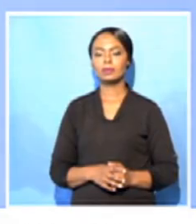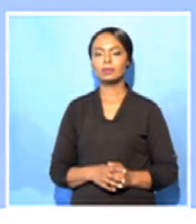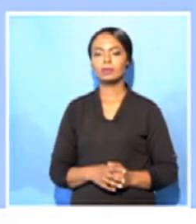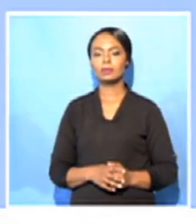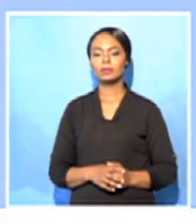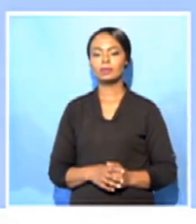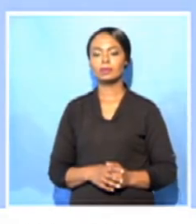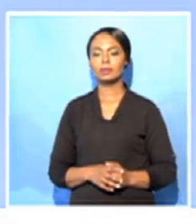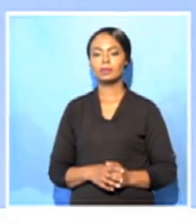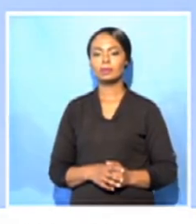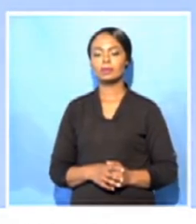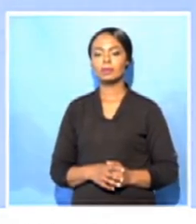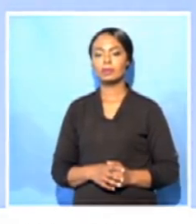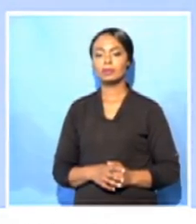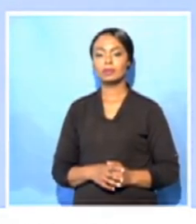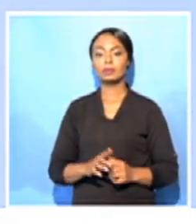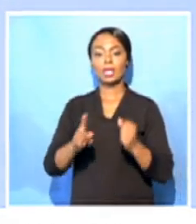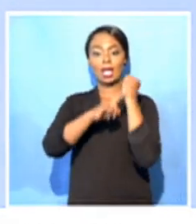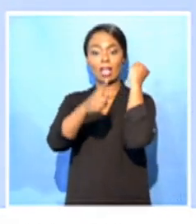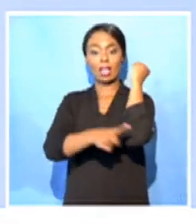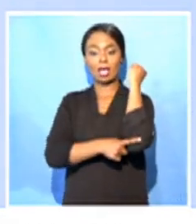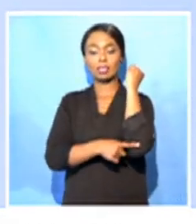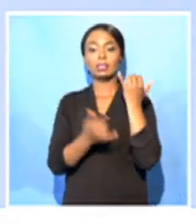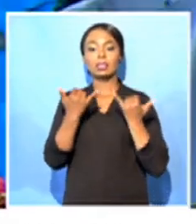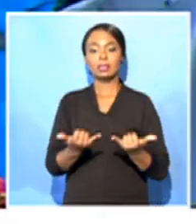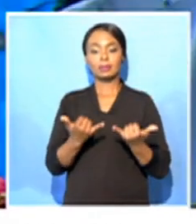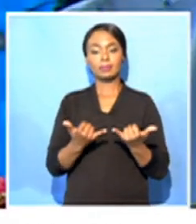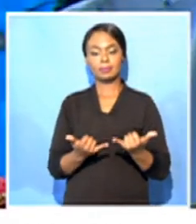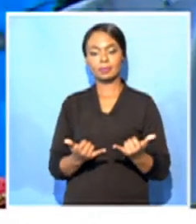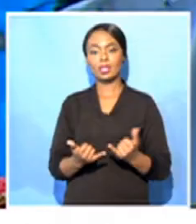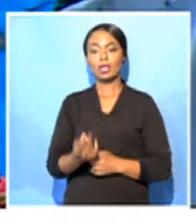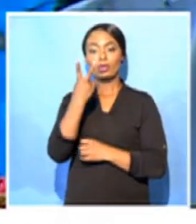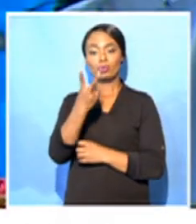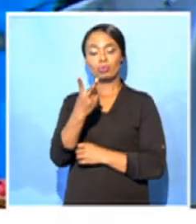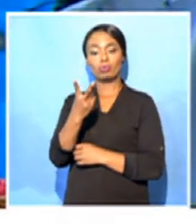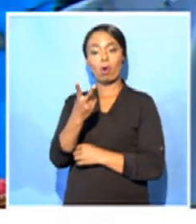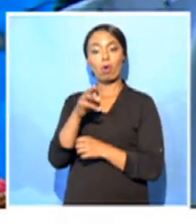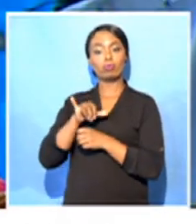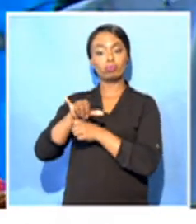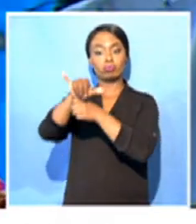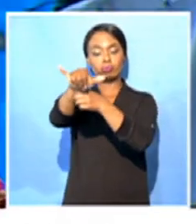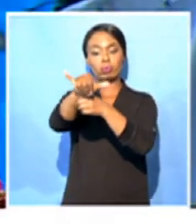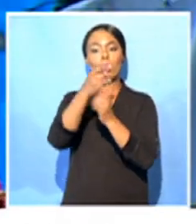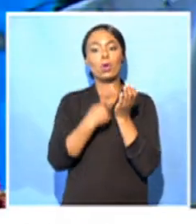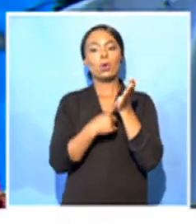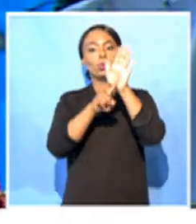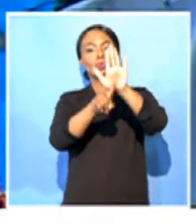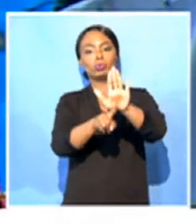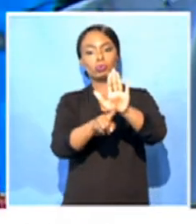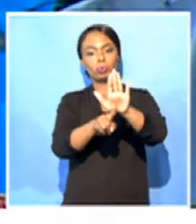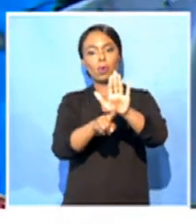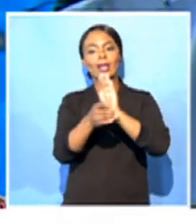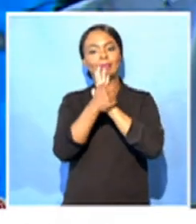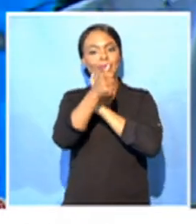Closing out the salute fly past is the renowned 2 Squadron, again displaying the might and